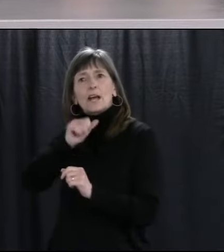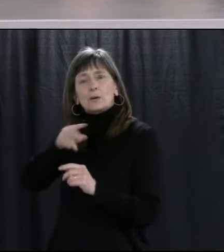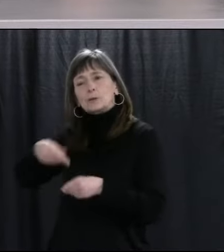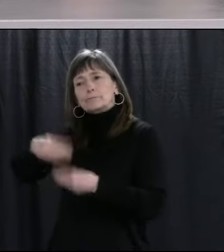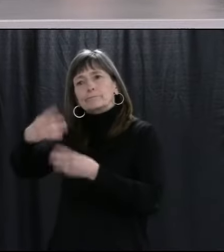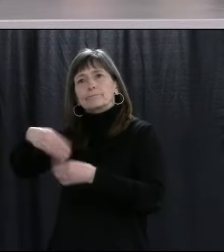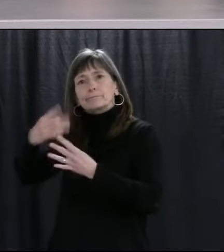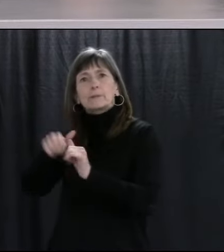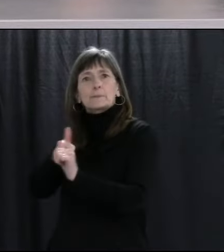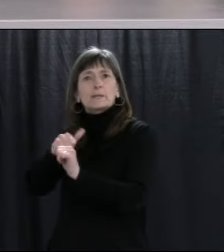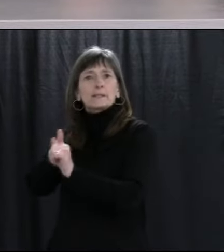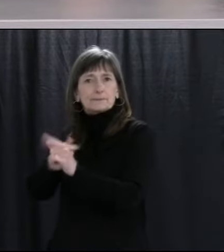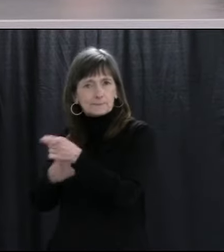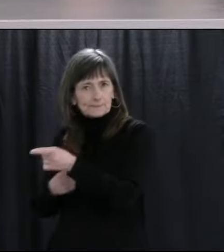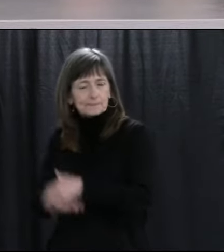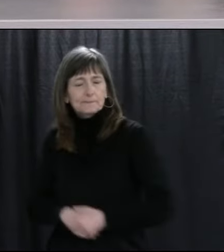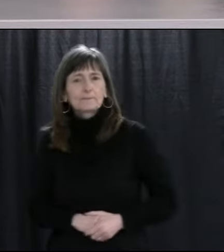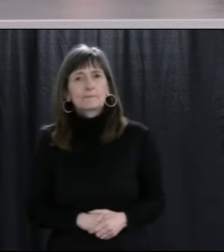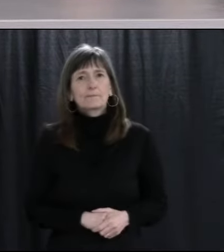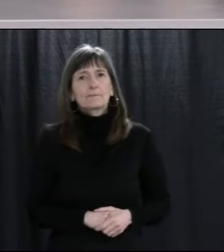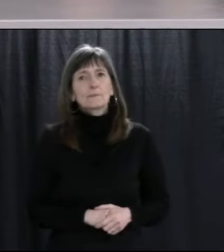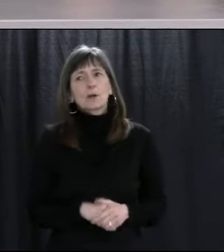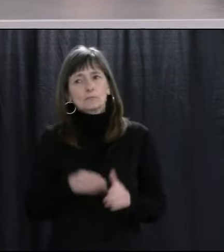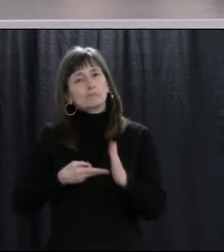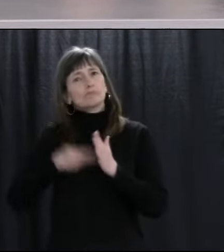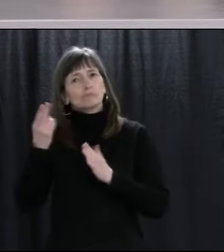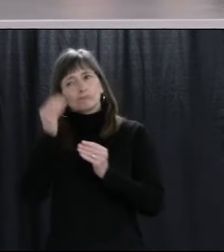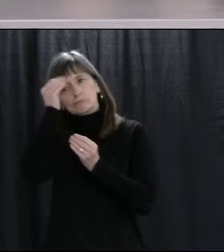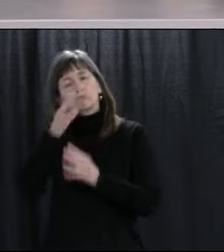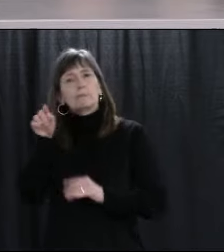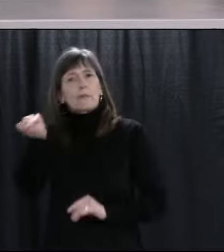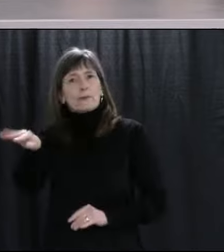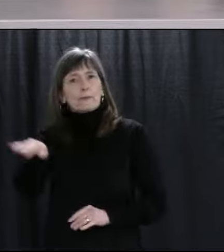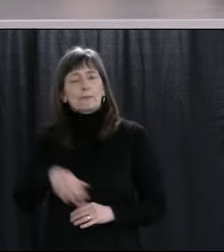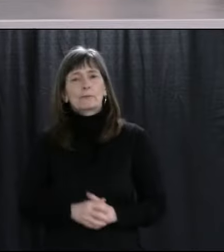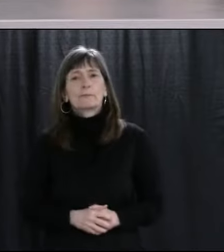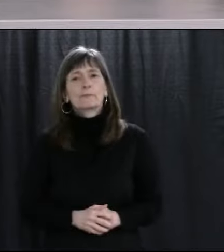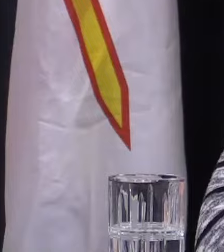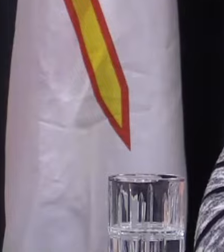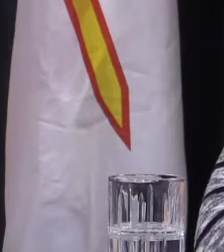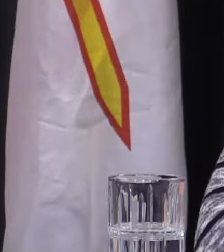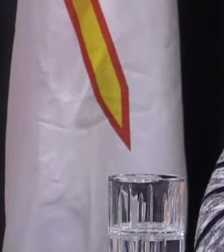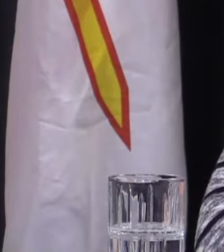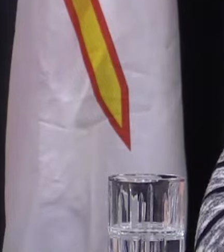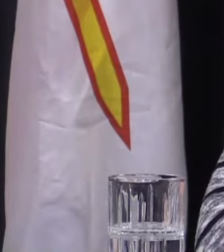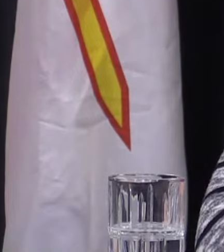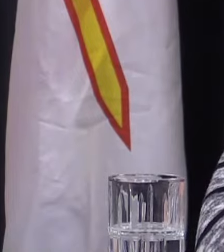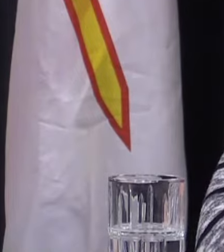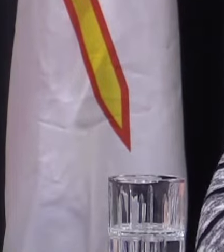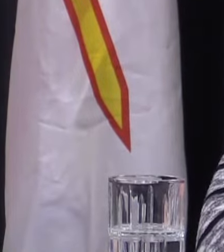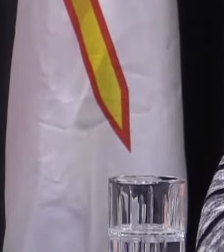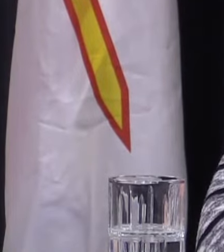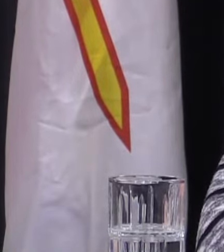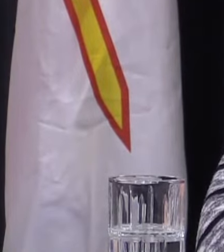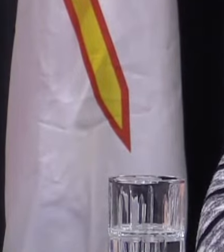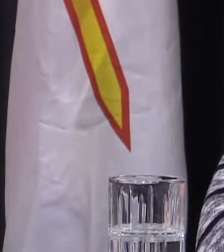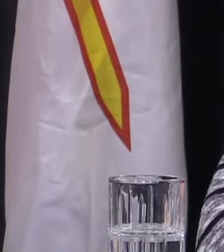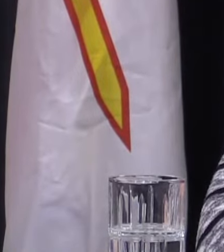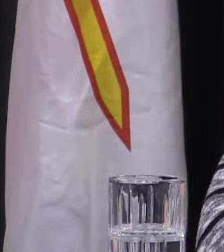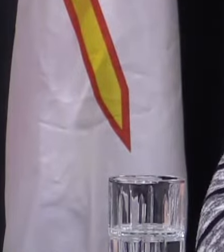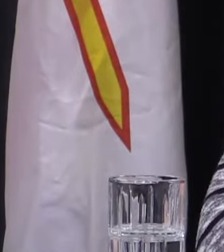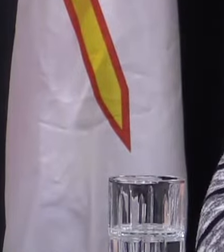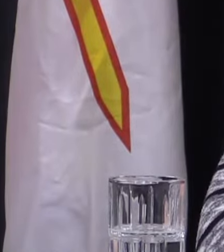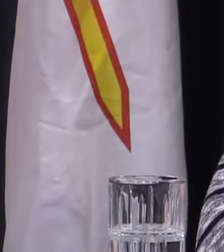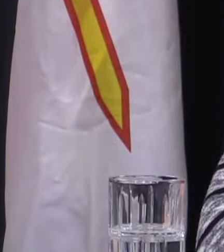day to keep you informed about the pandemic. The websites of the Government of Canada and the World Health Organization